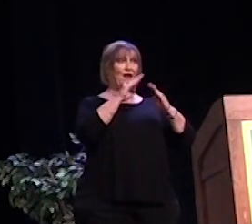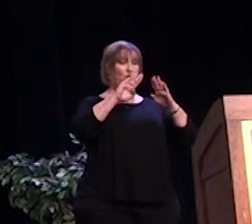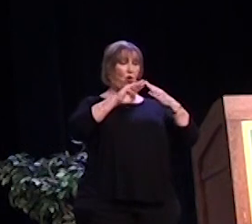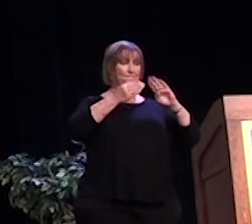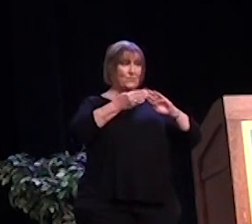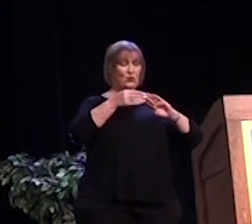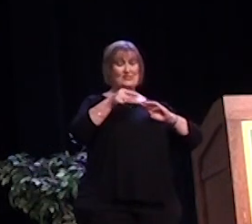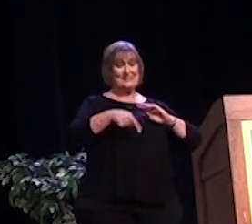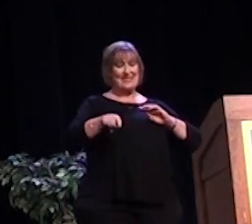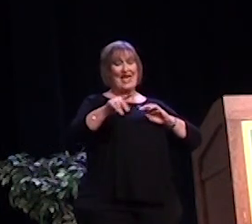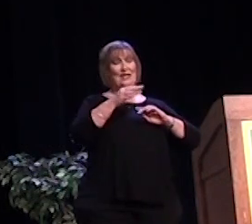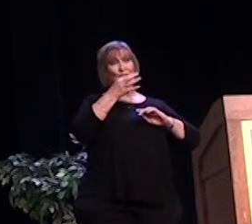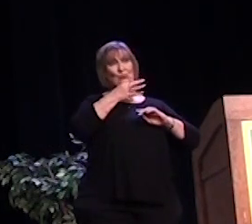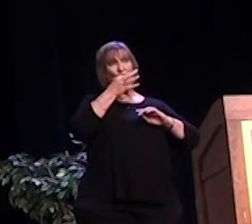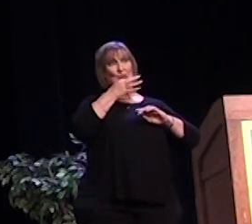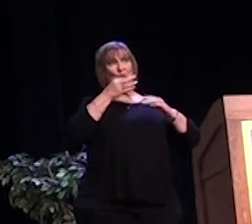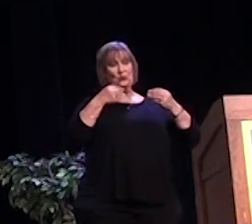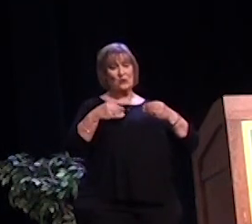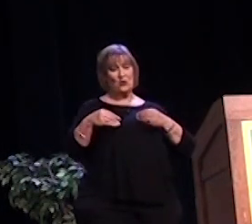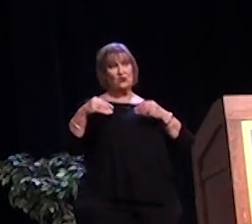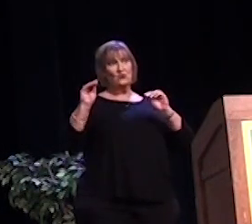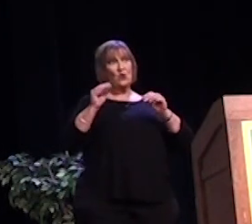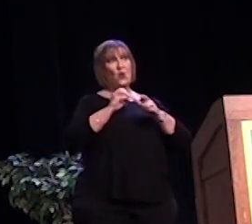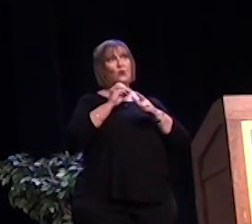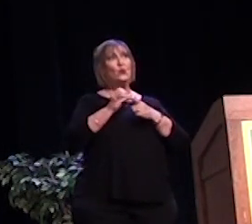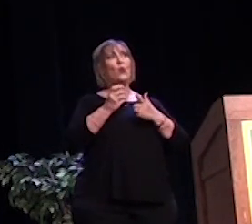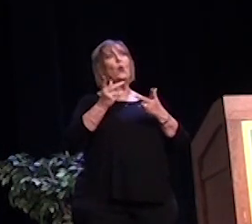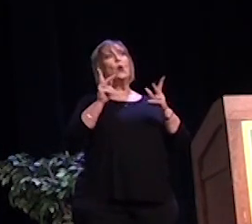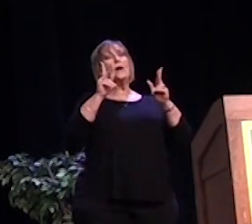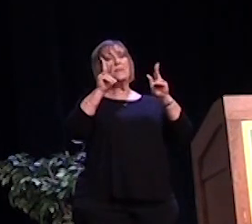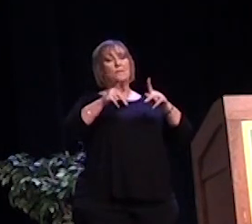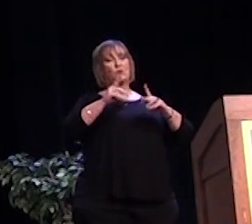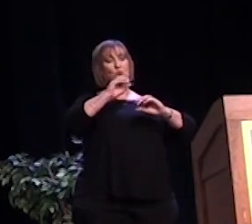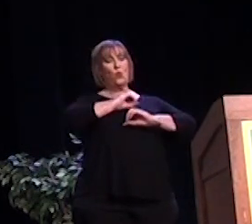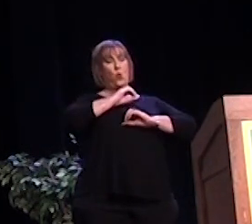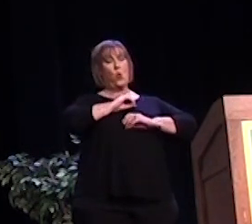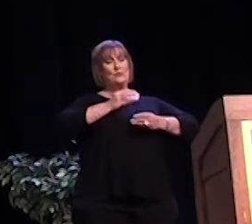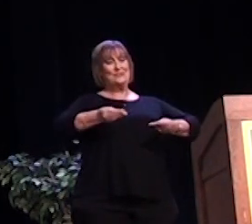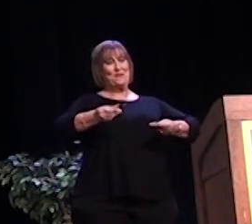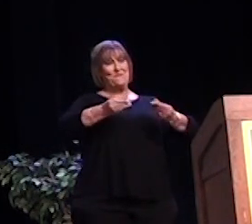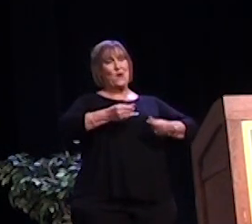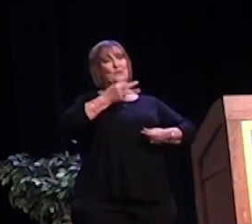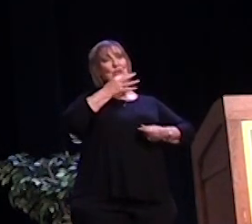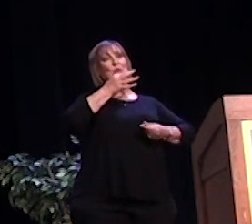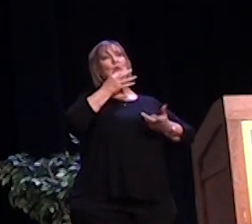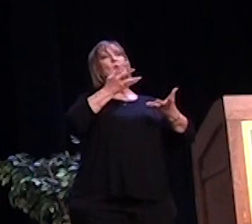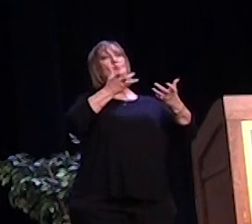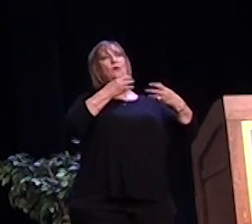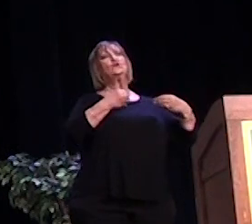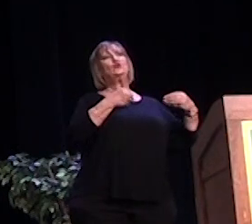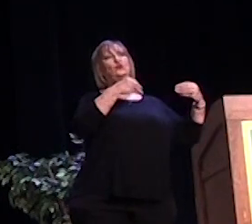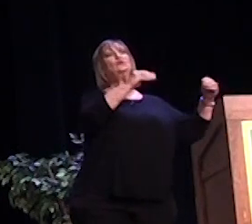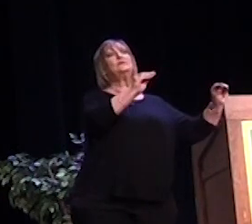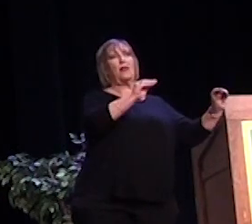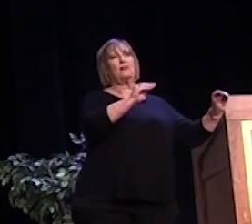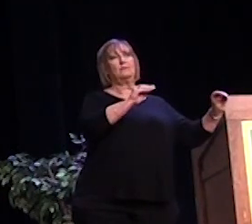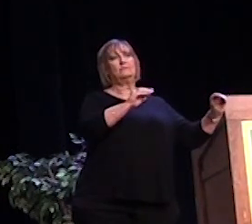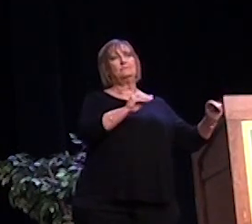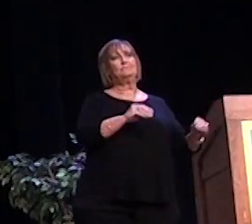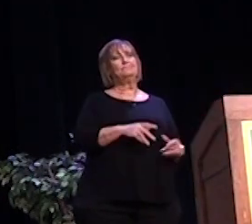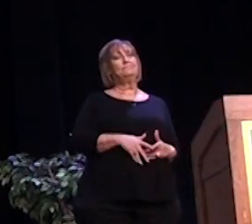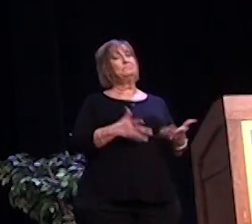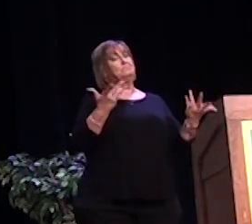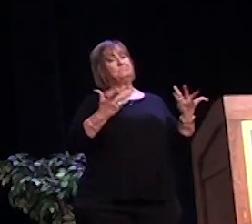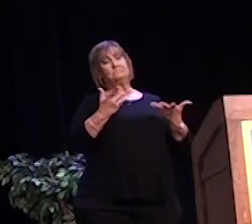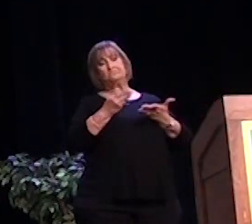being sold or are the setup that the current owners getting ready to sell. So, one of the